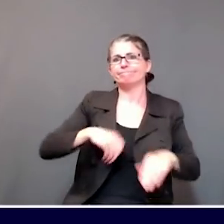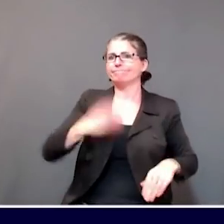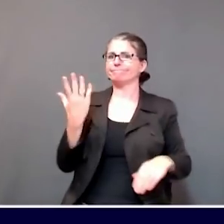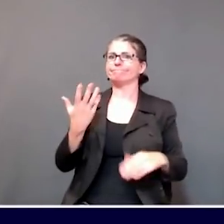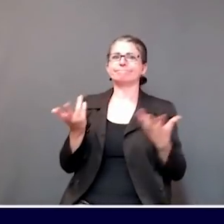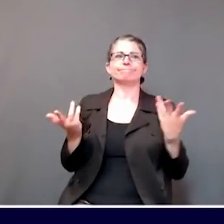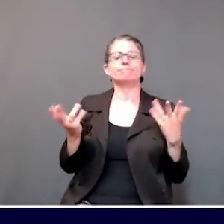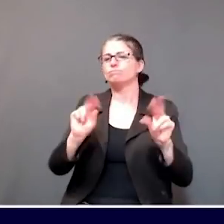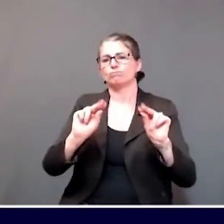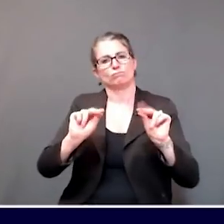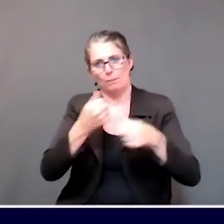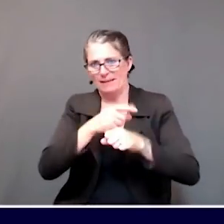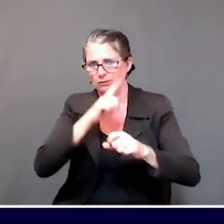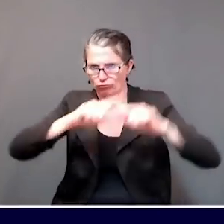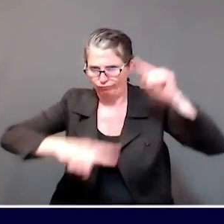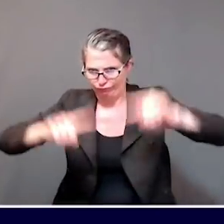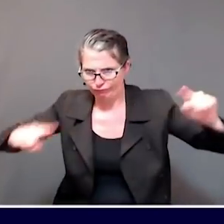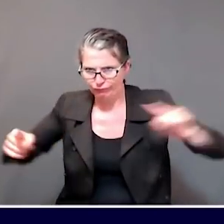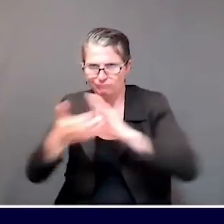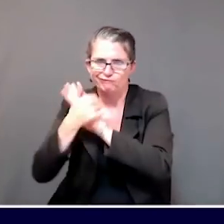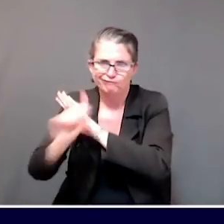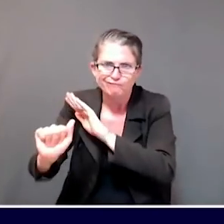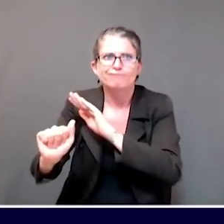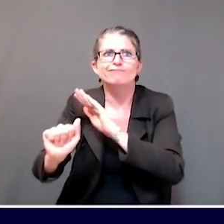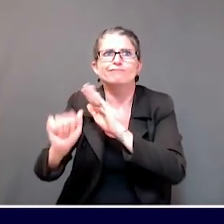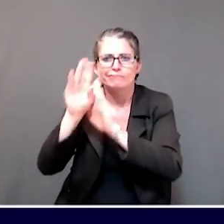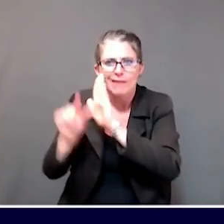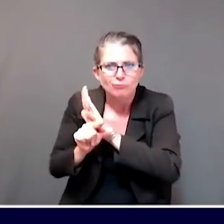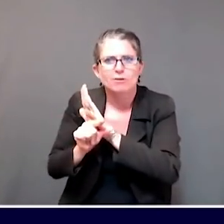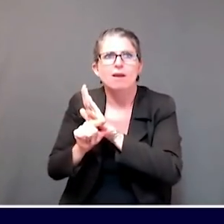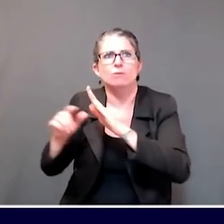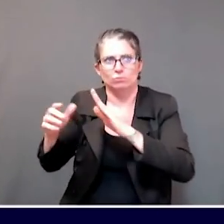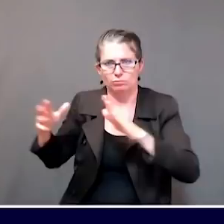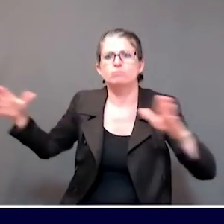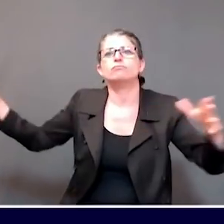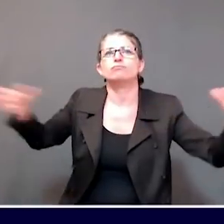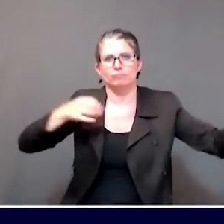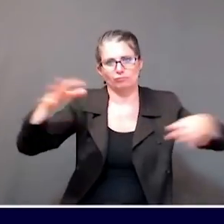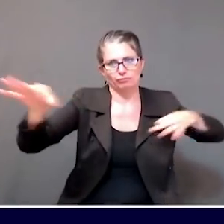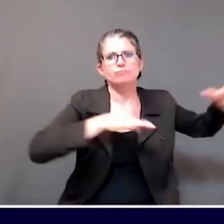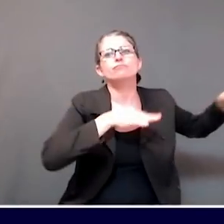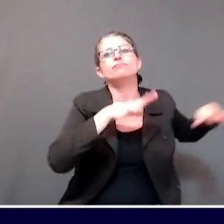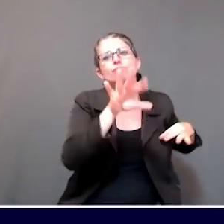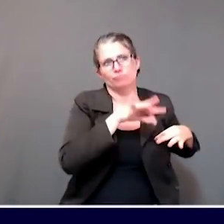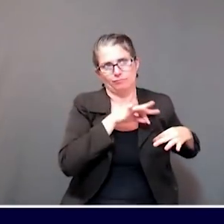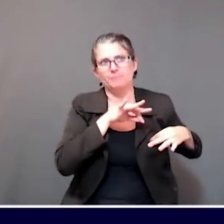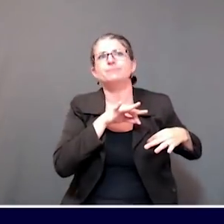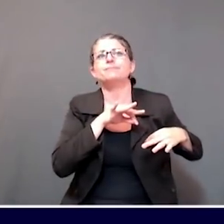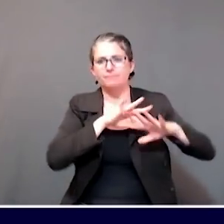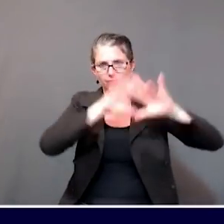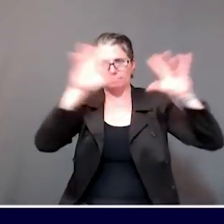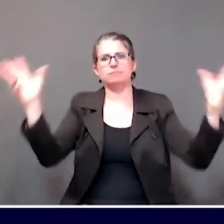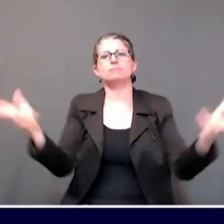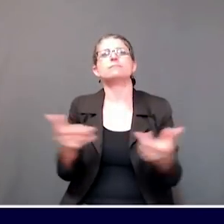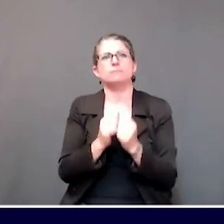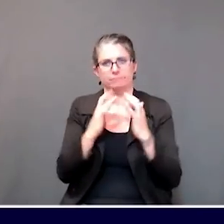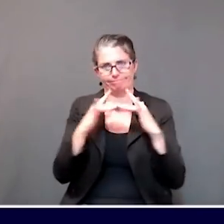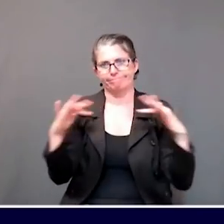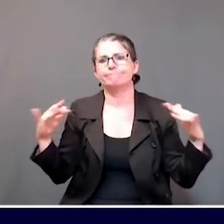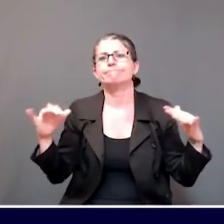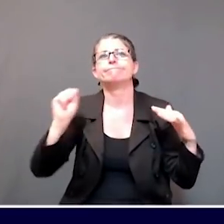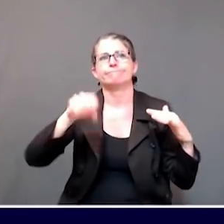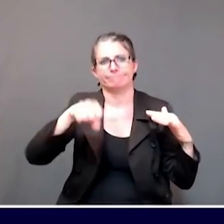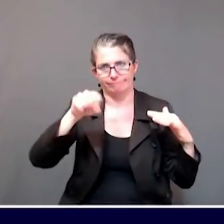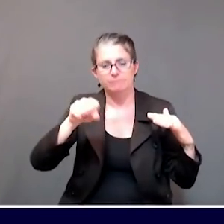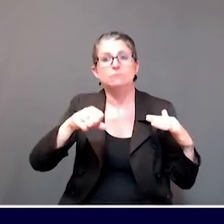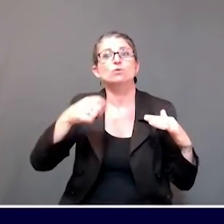just want everyone to know that as we've been building our force of contact tracers and case investigators, we've done so with a